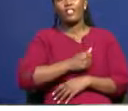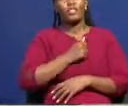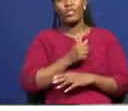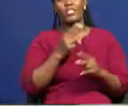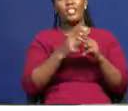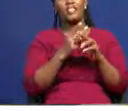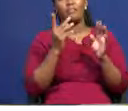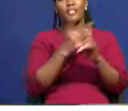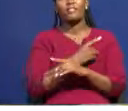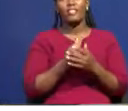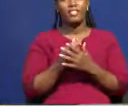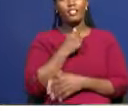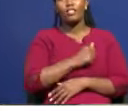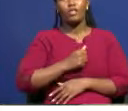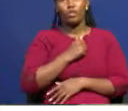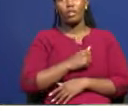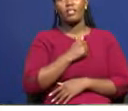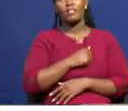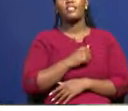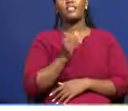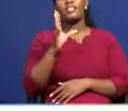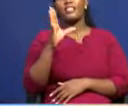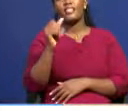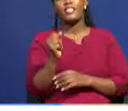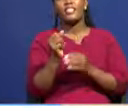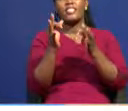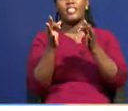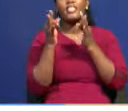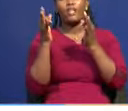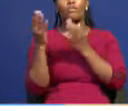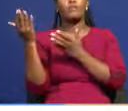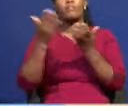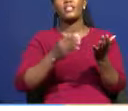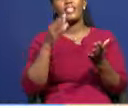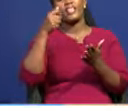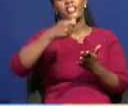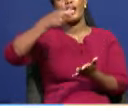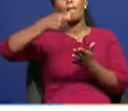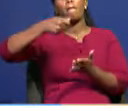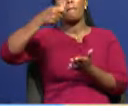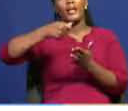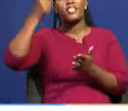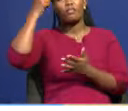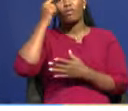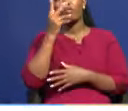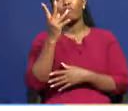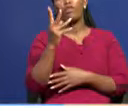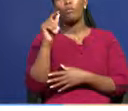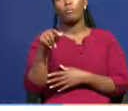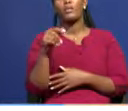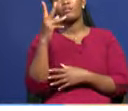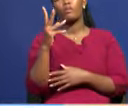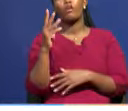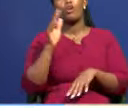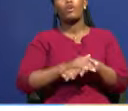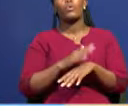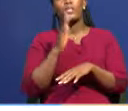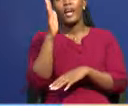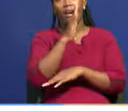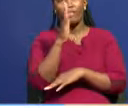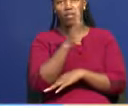time. Apologies for that. This is Professor Njuguna Ndugu who will be presenting this particular budget of 4.006.